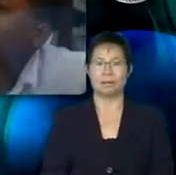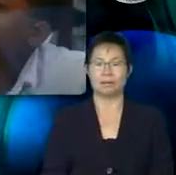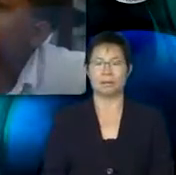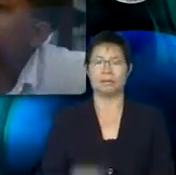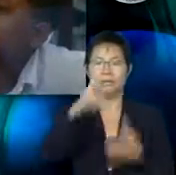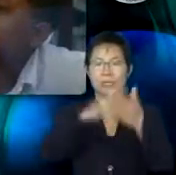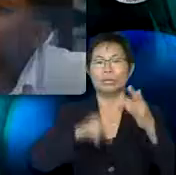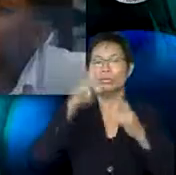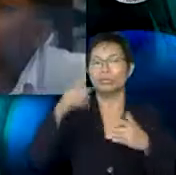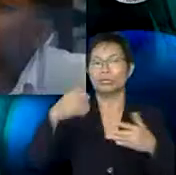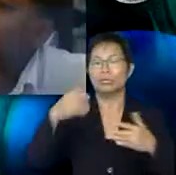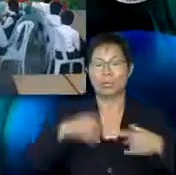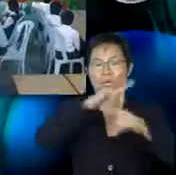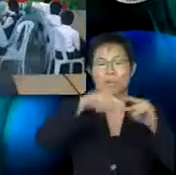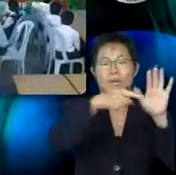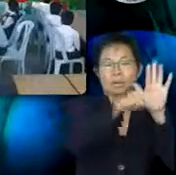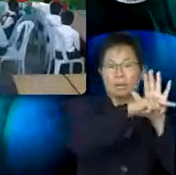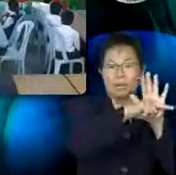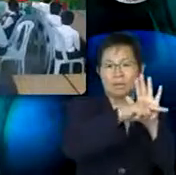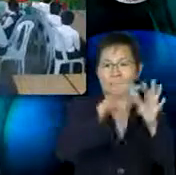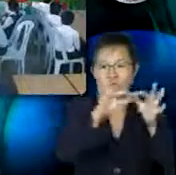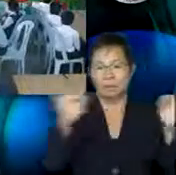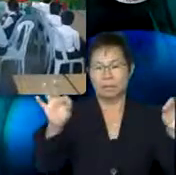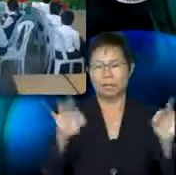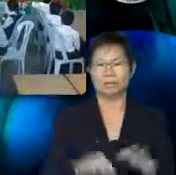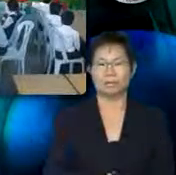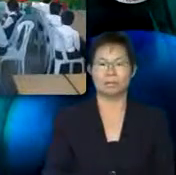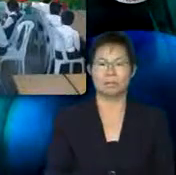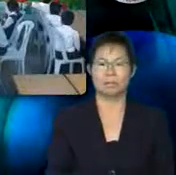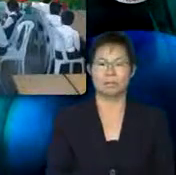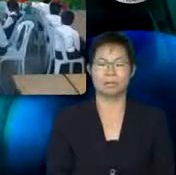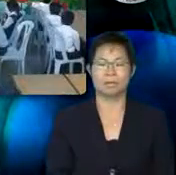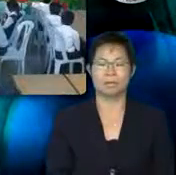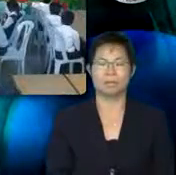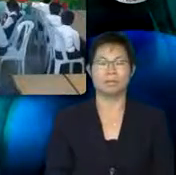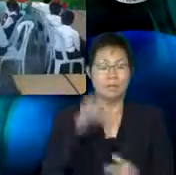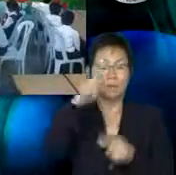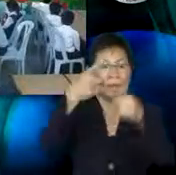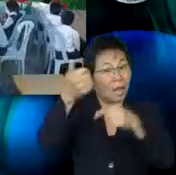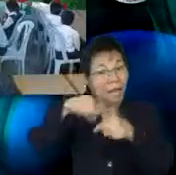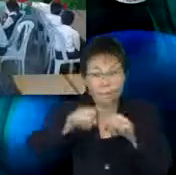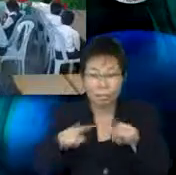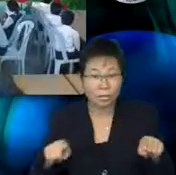like. What do you have when it's a negative statement? Can you see any difference there?